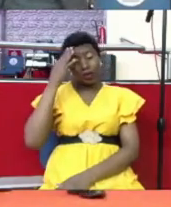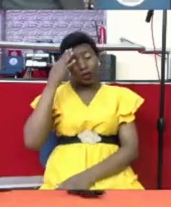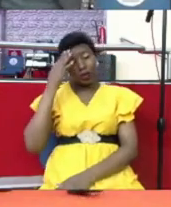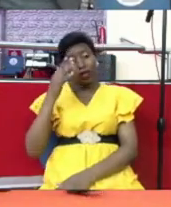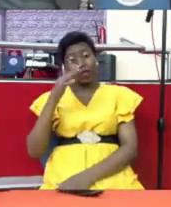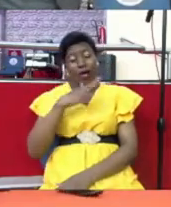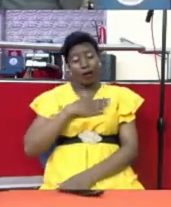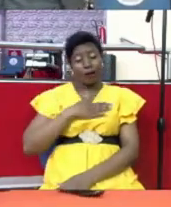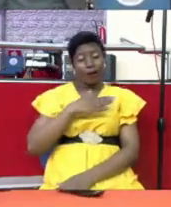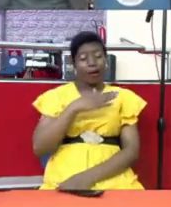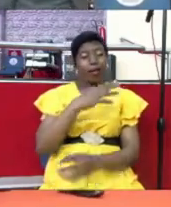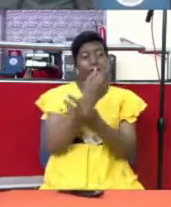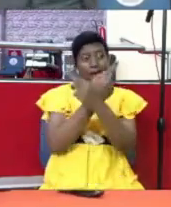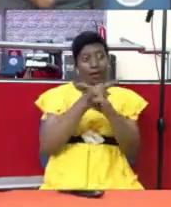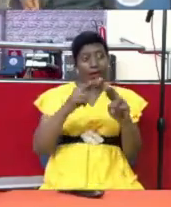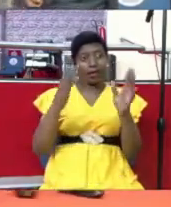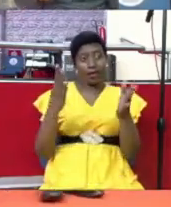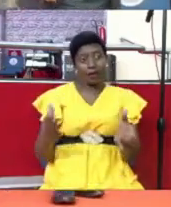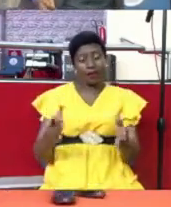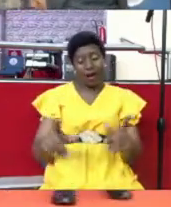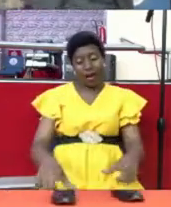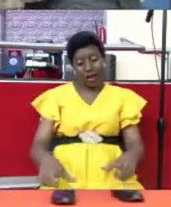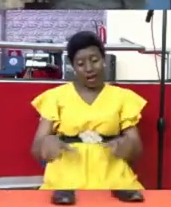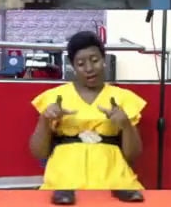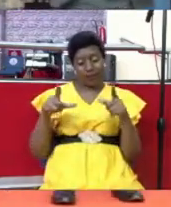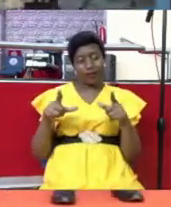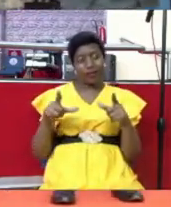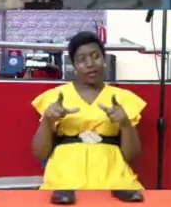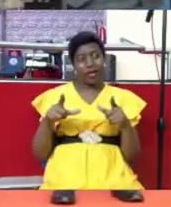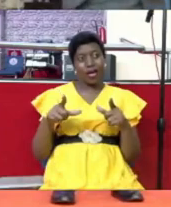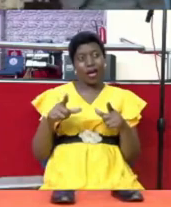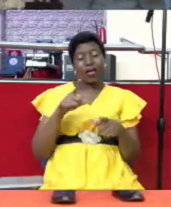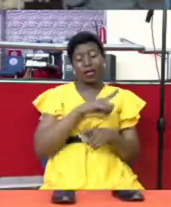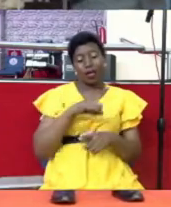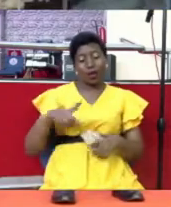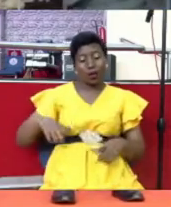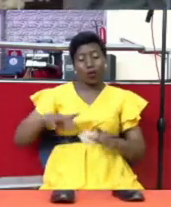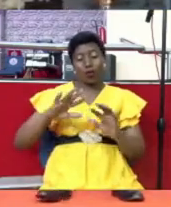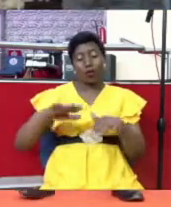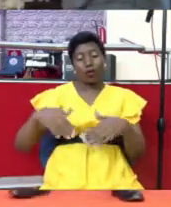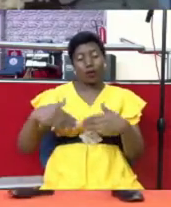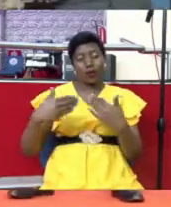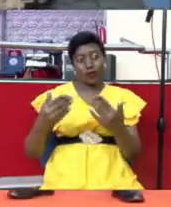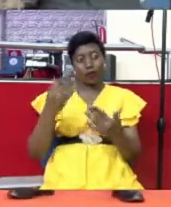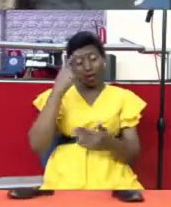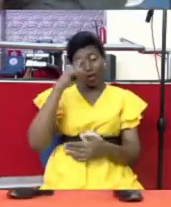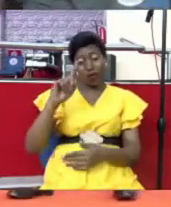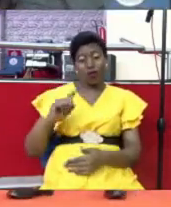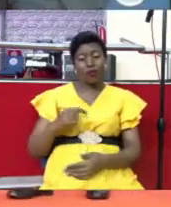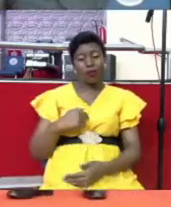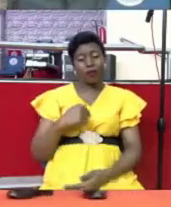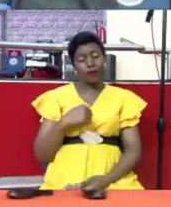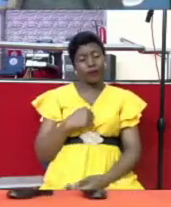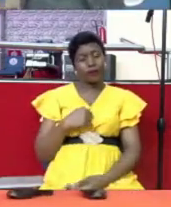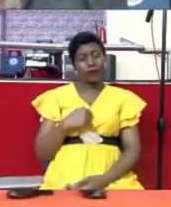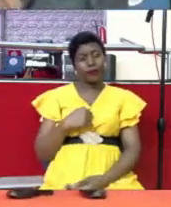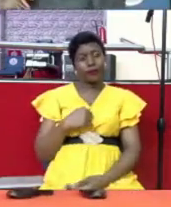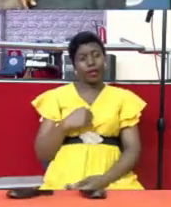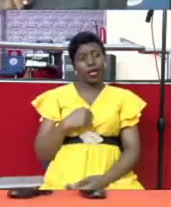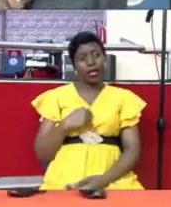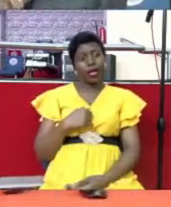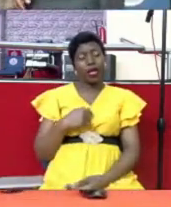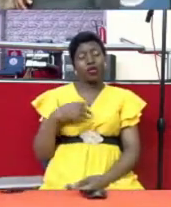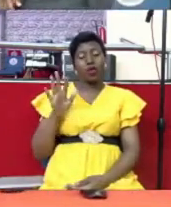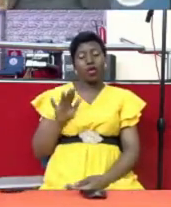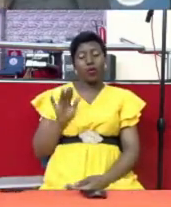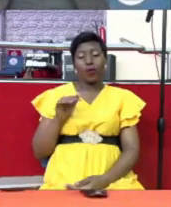this and he will provide for me. Akawa anasema, najua Mungu wangu anaishi, ninatoa hii na ataweza kunipatia. And so he was not giving,